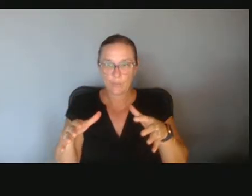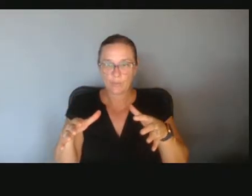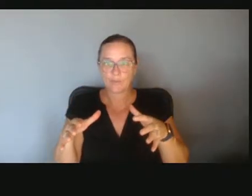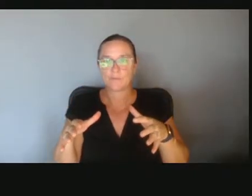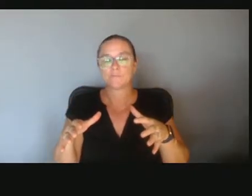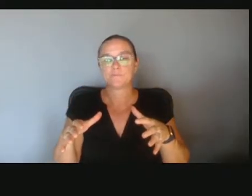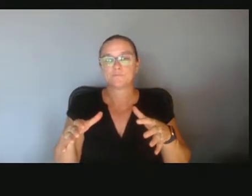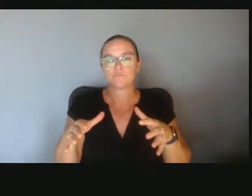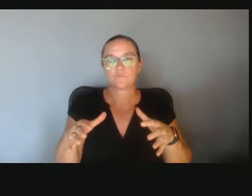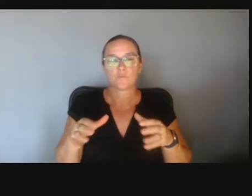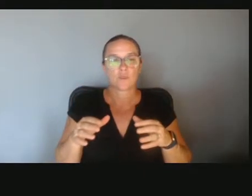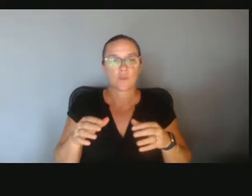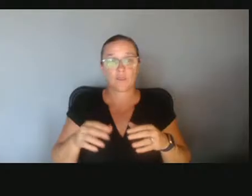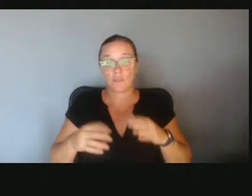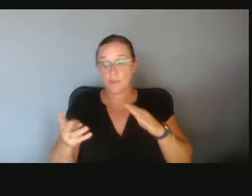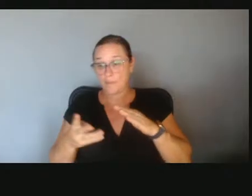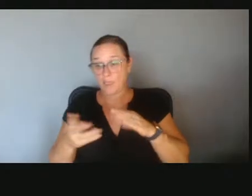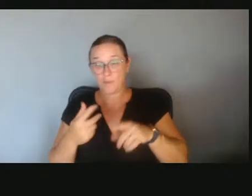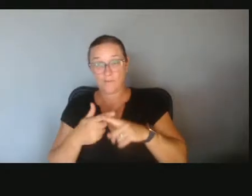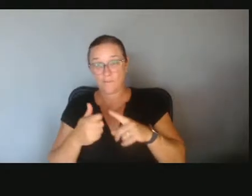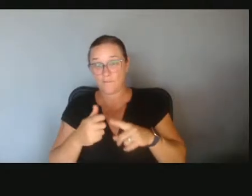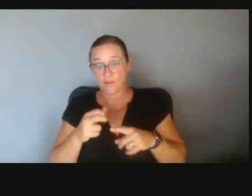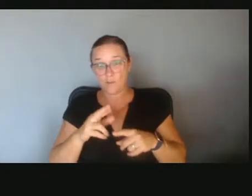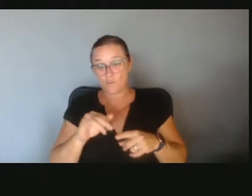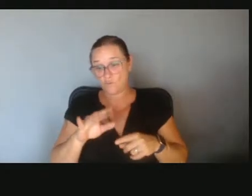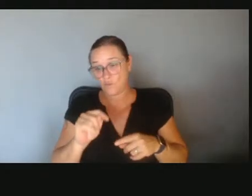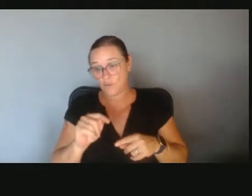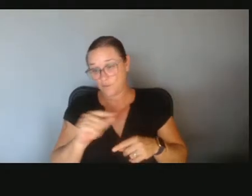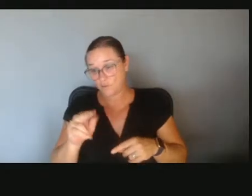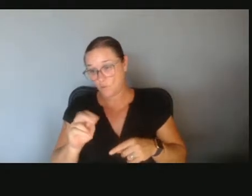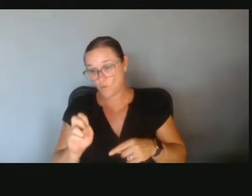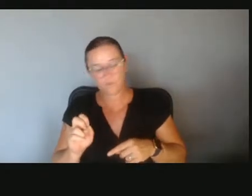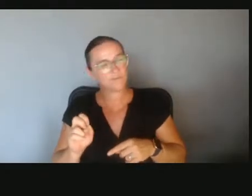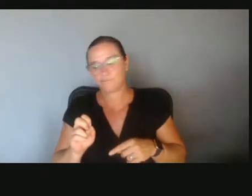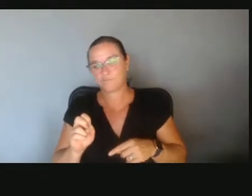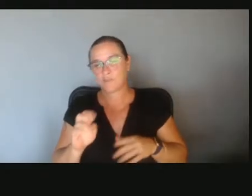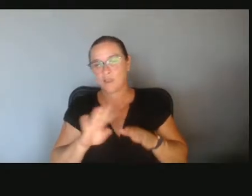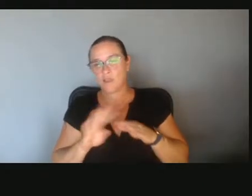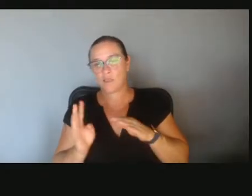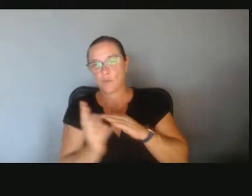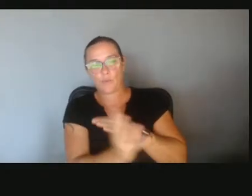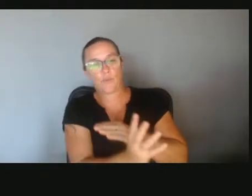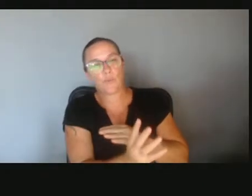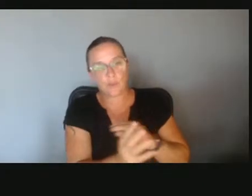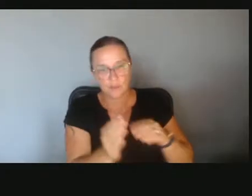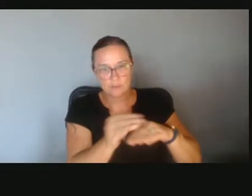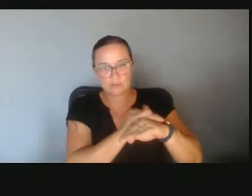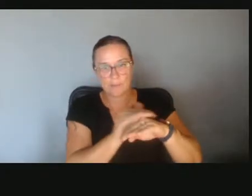of any magma from the rift zone back to the summit. And that's the honeymoon that we're currently still in here for the last 8